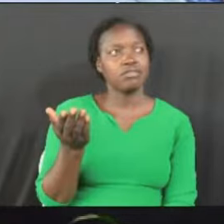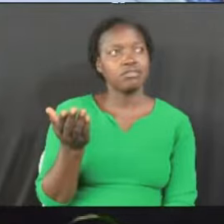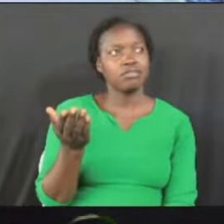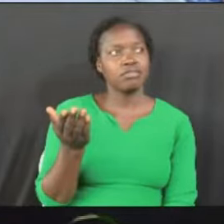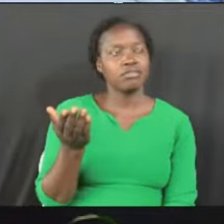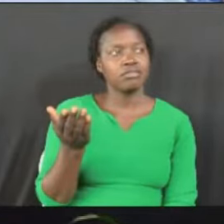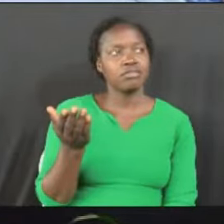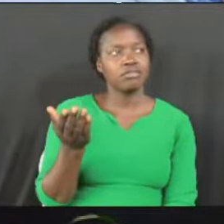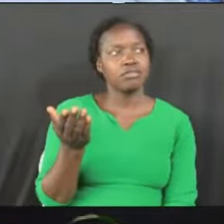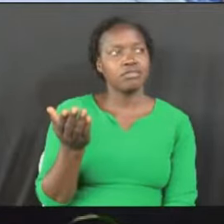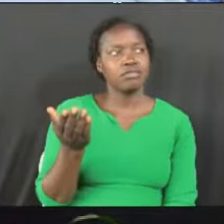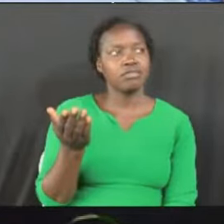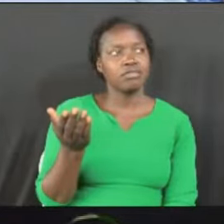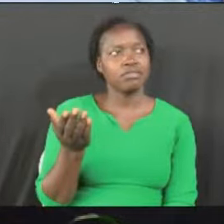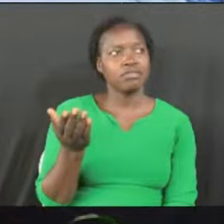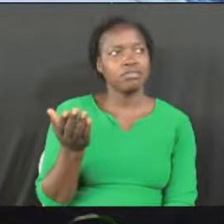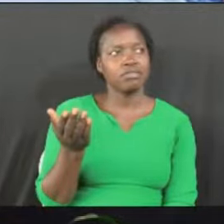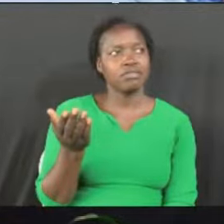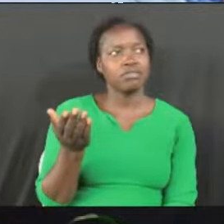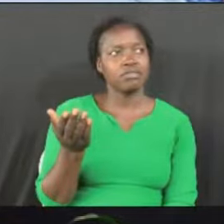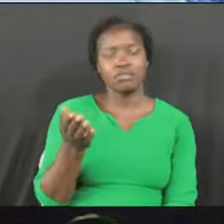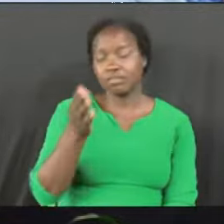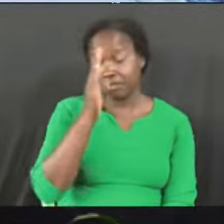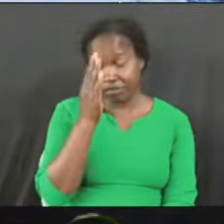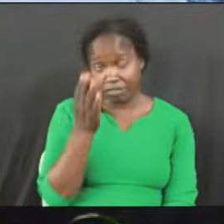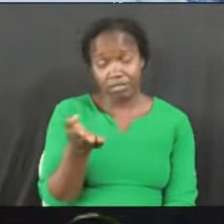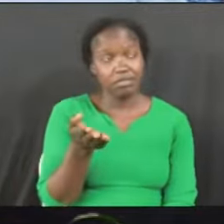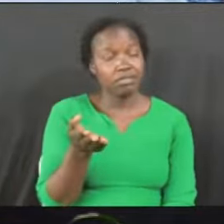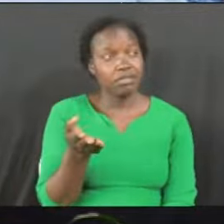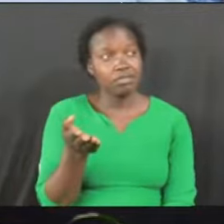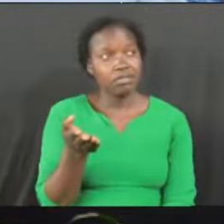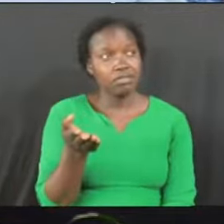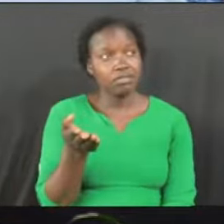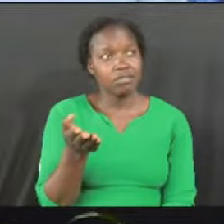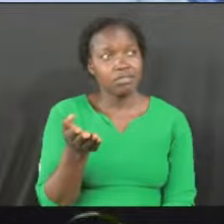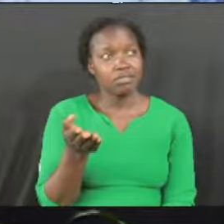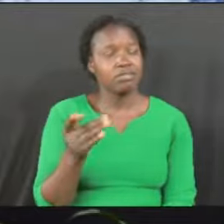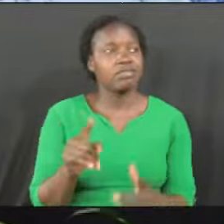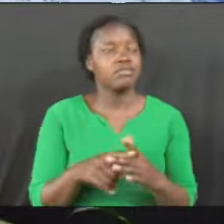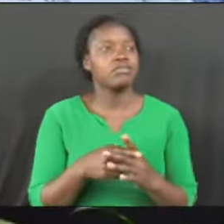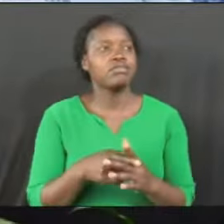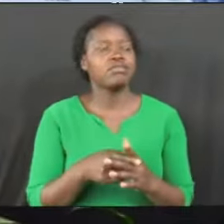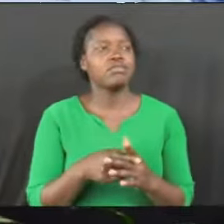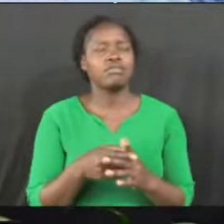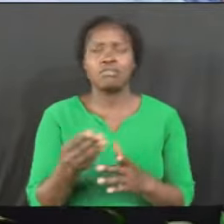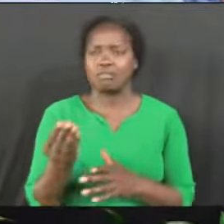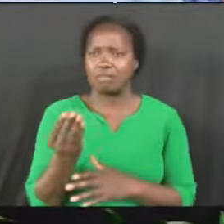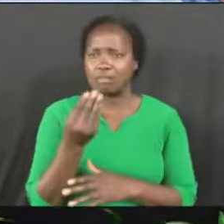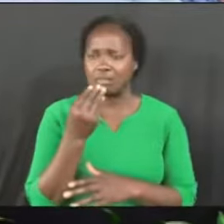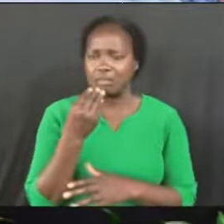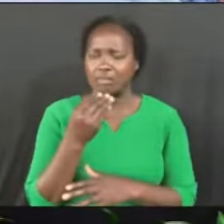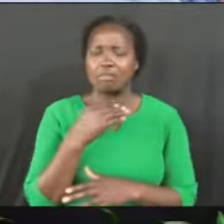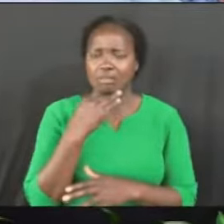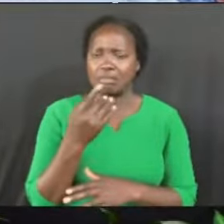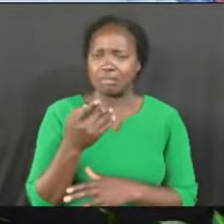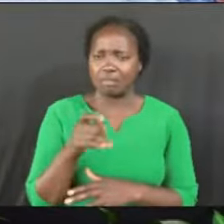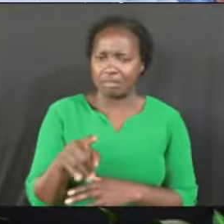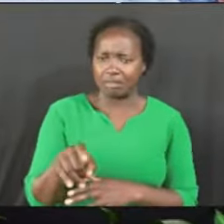Worms got in his bowels and began to eat him alive.